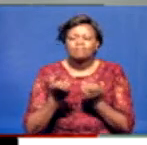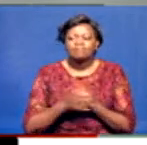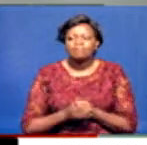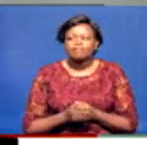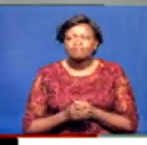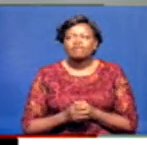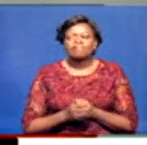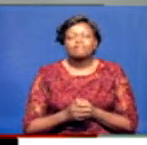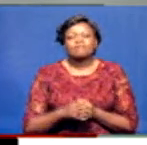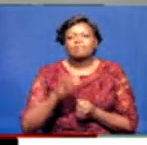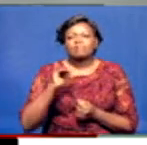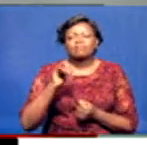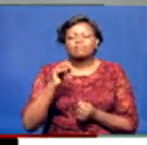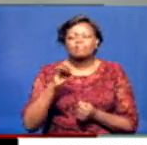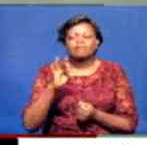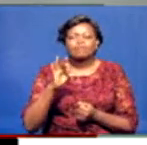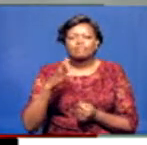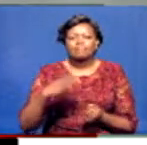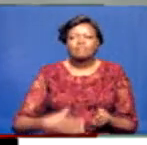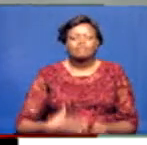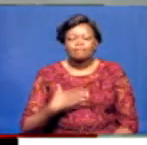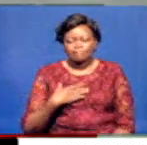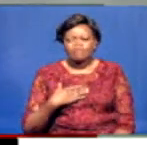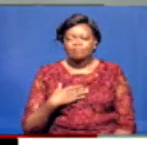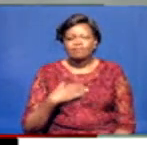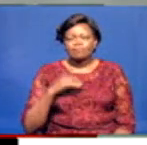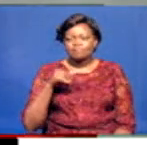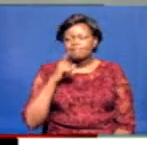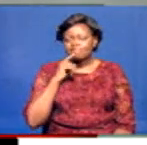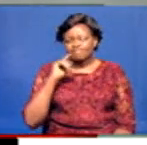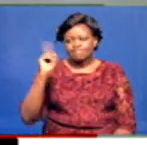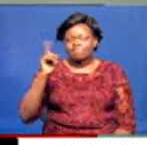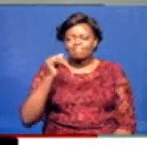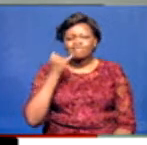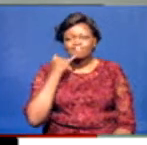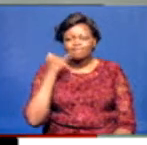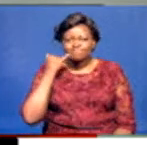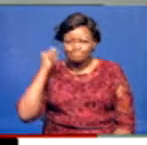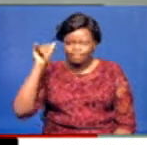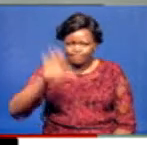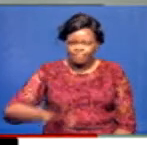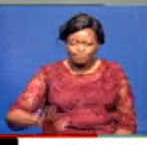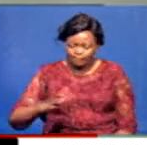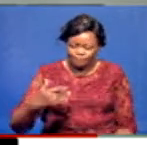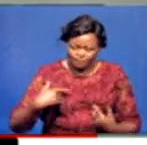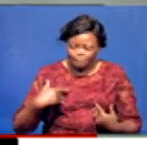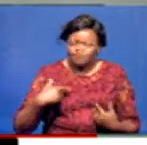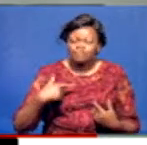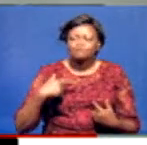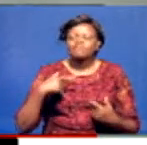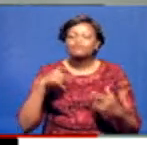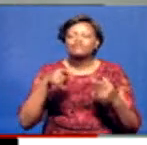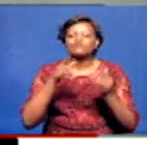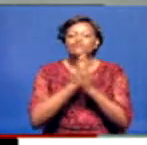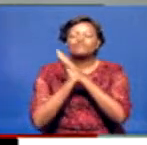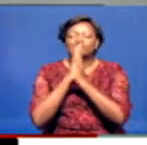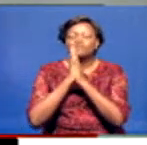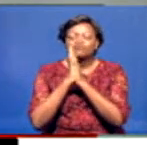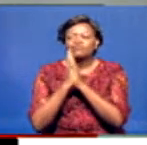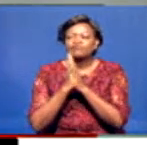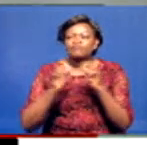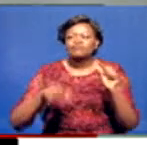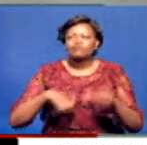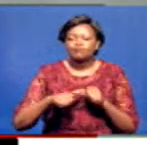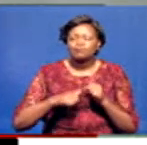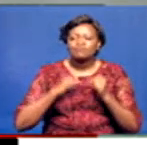visited Kariuki's Fairview Furnitures in Nairobi Ngara area and filed the following report on Kariuki's